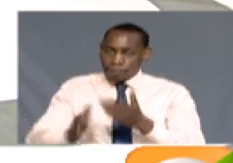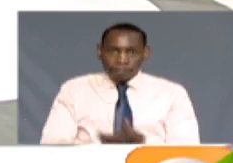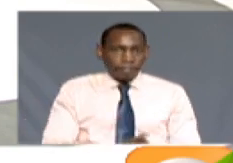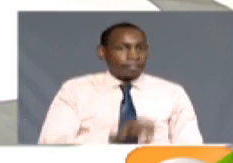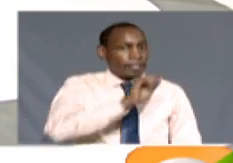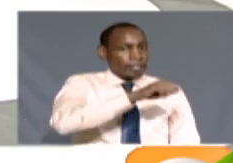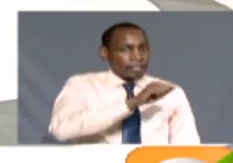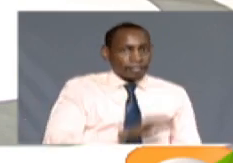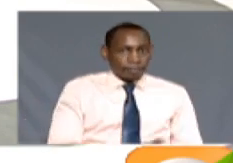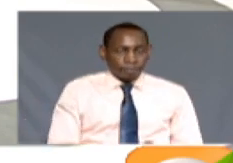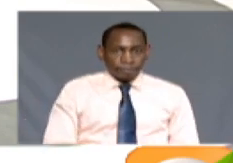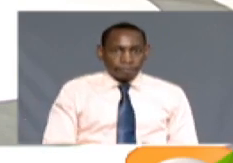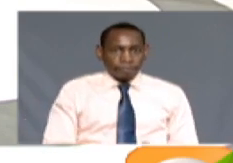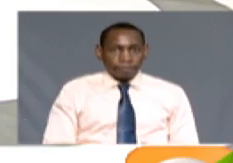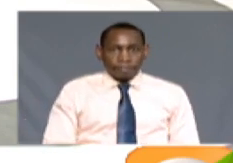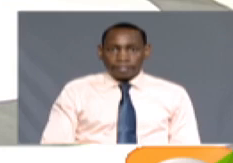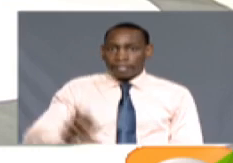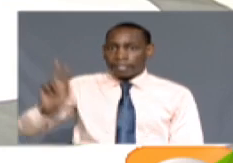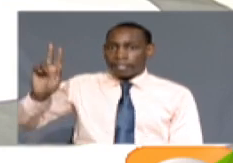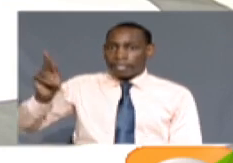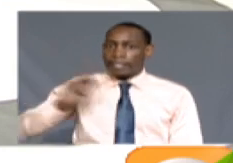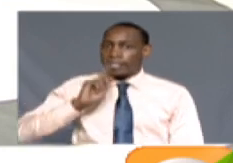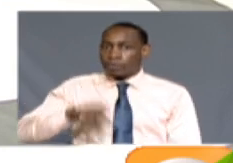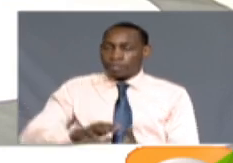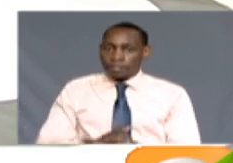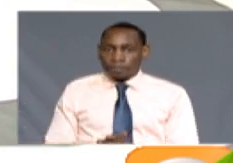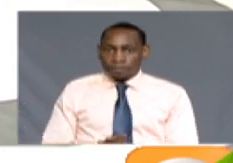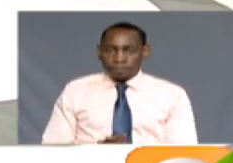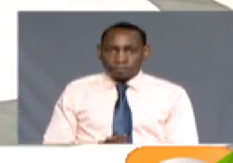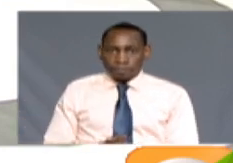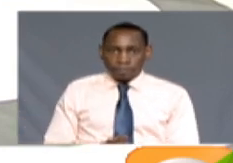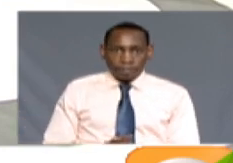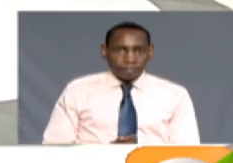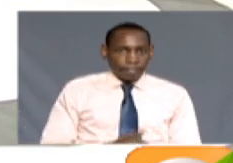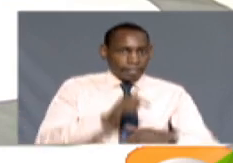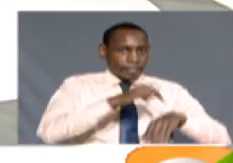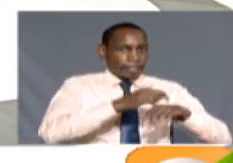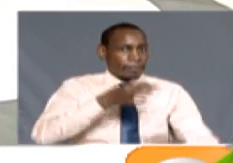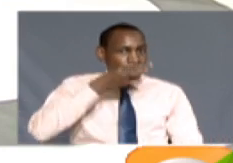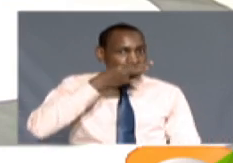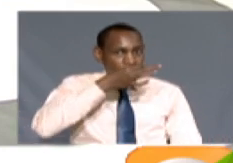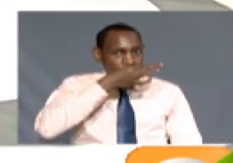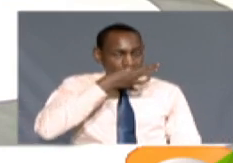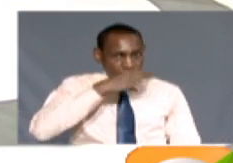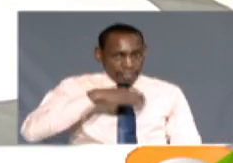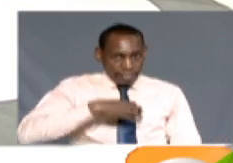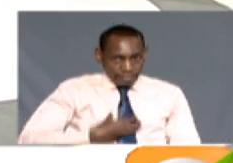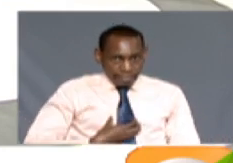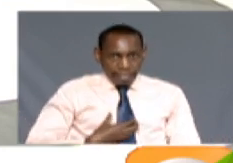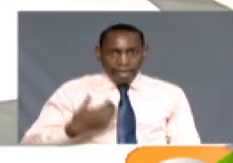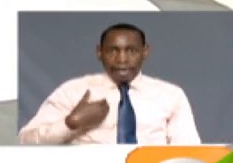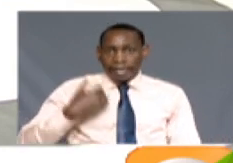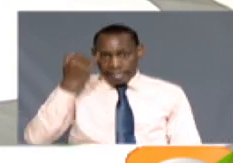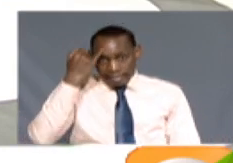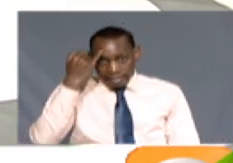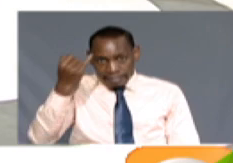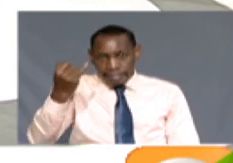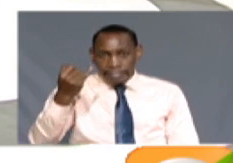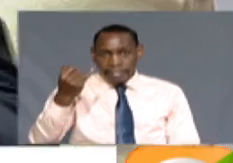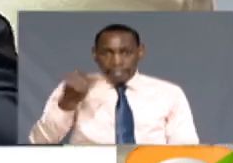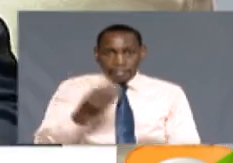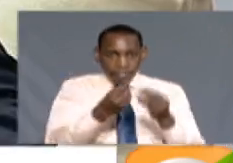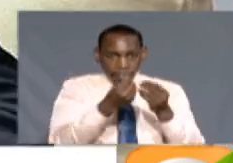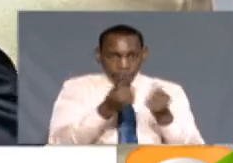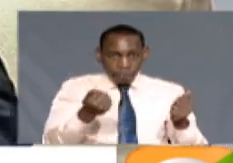stop it. Not leave it at that. They said Kenya's, you know, Kenya's in debt. When Kibaki was leaving, he had an idea of